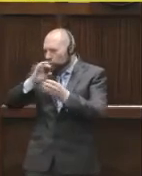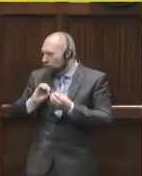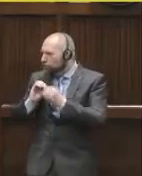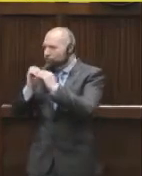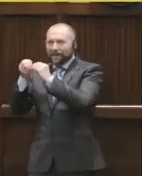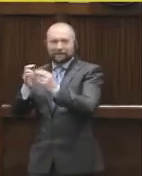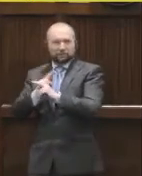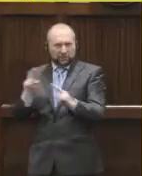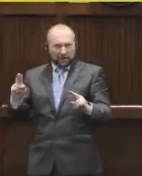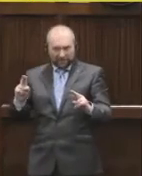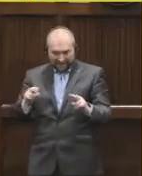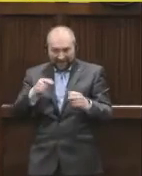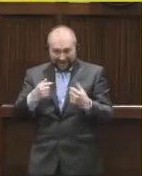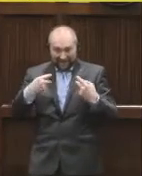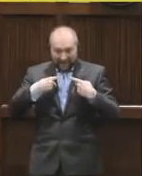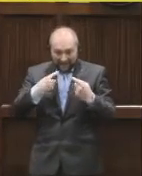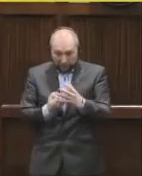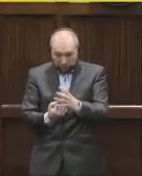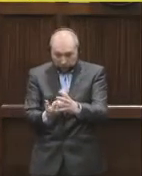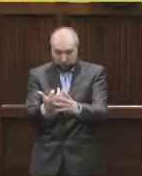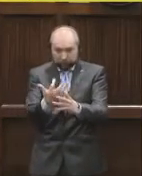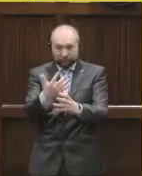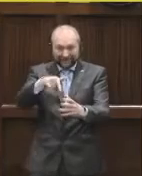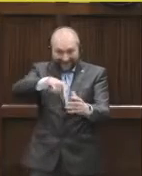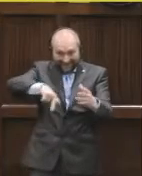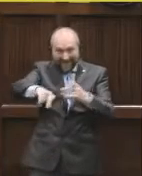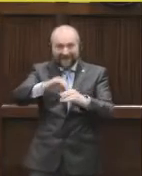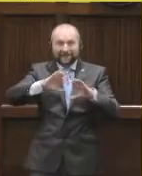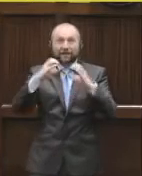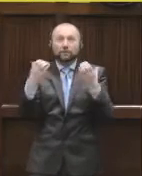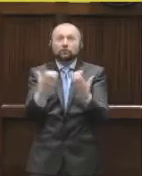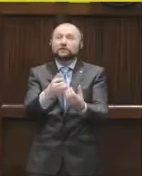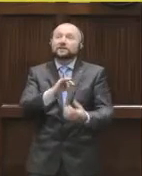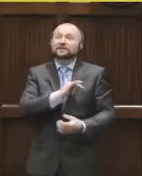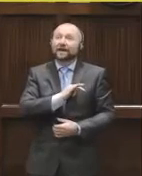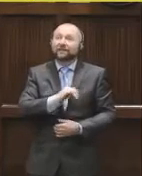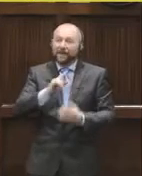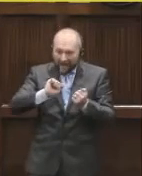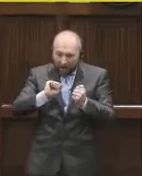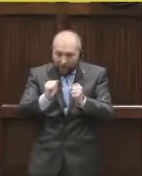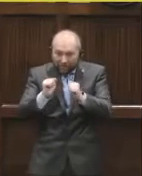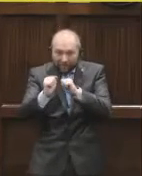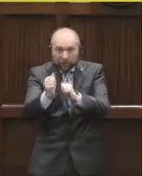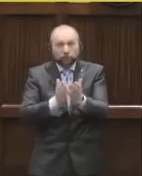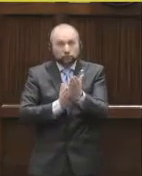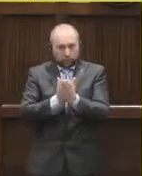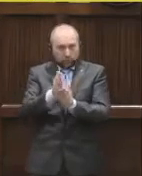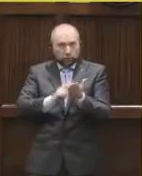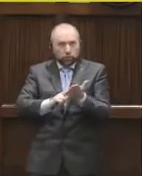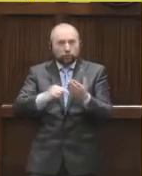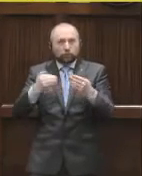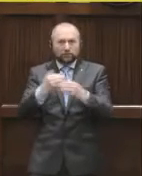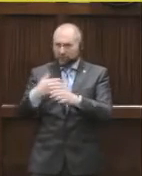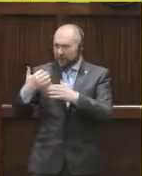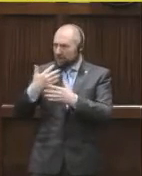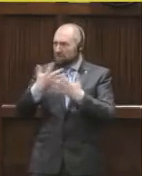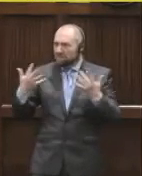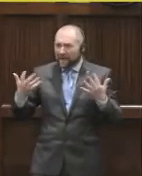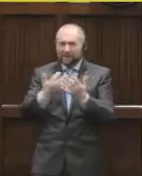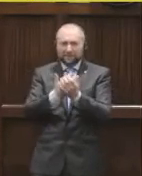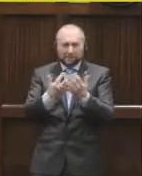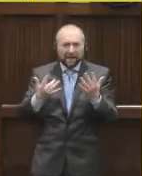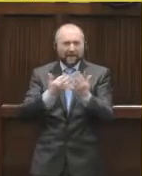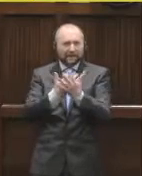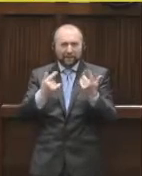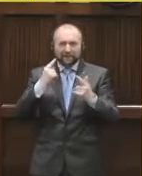It was developed in a holistic fashion, and it has evolved through use over generations, just like